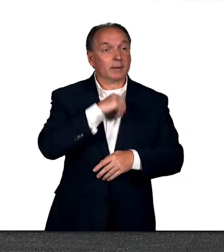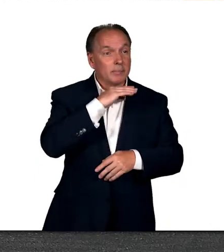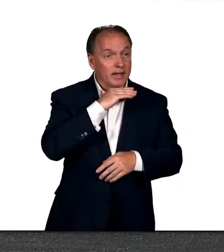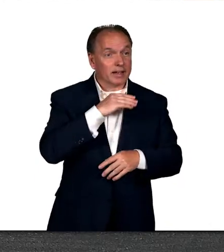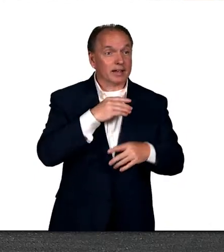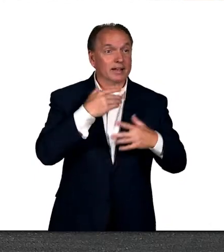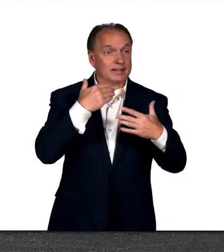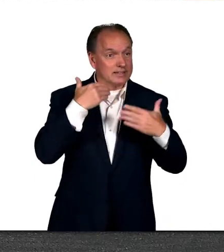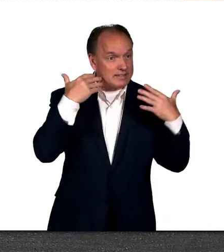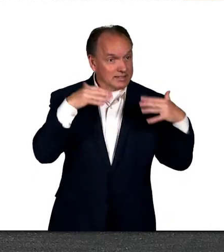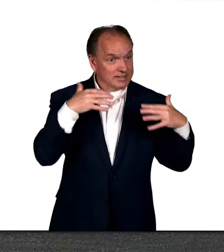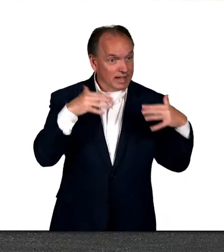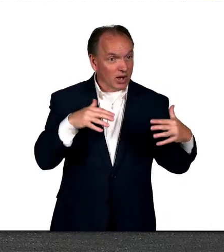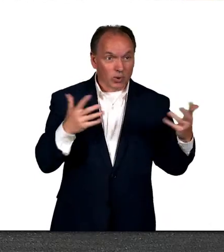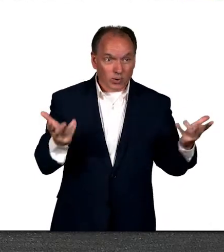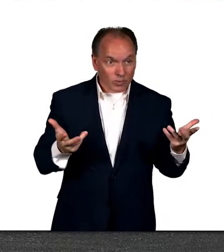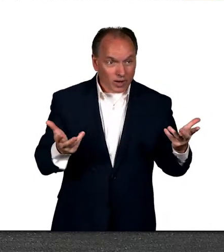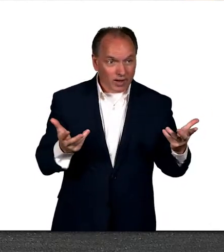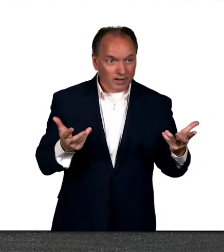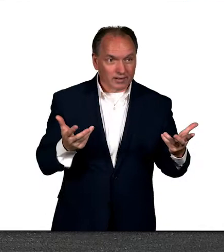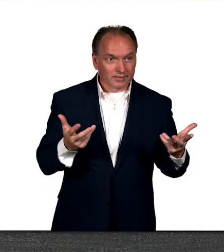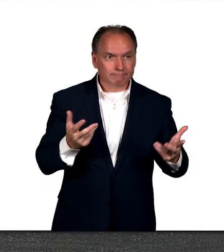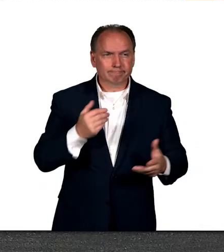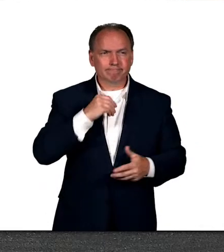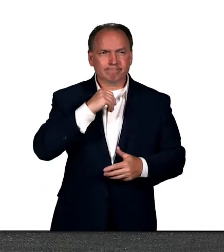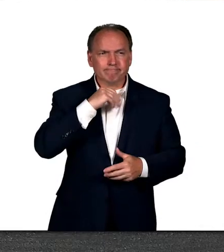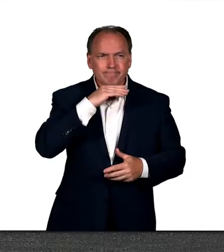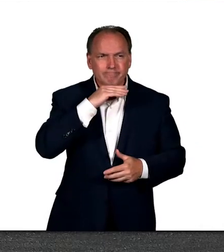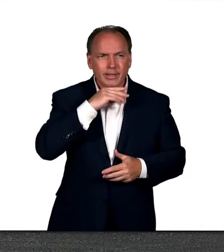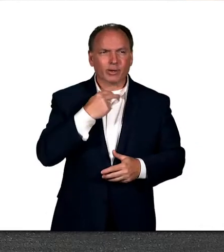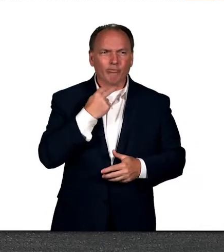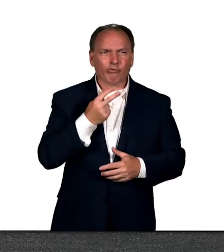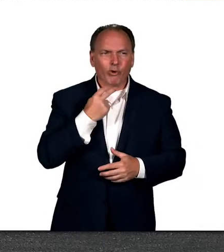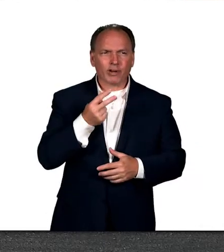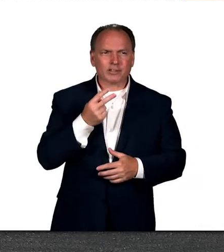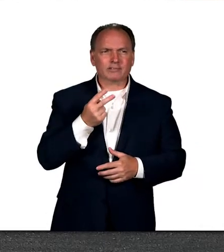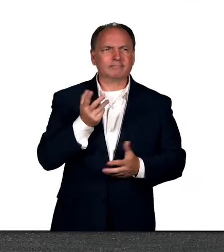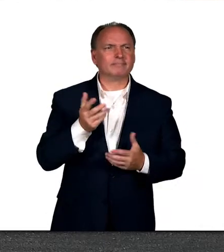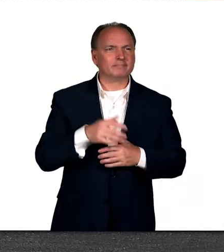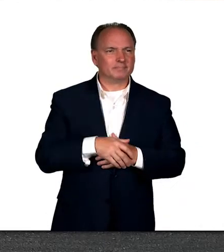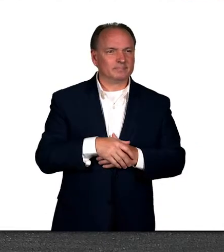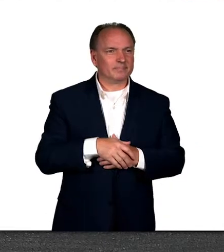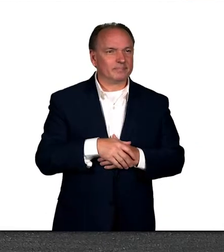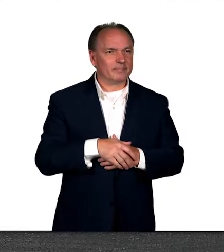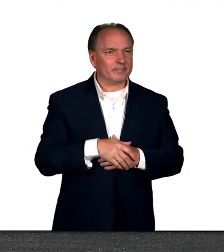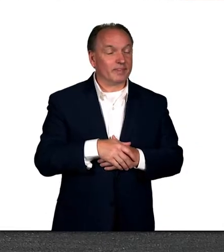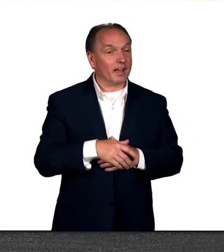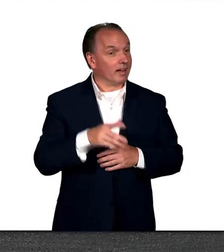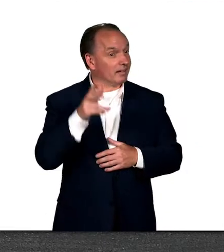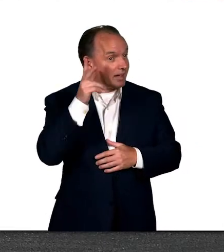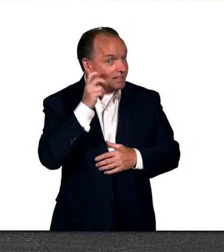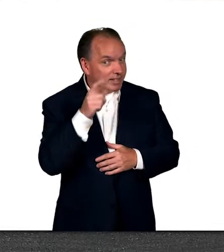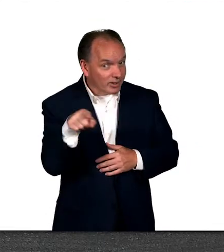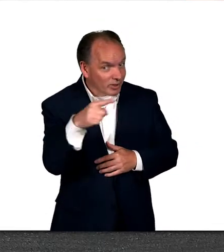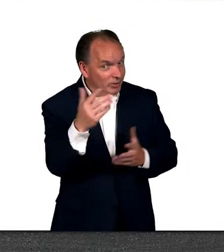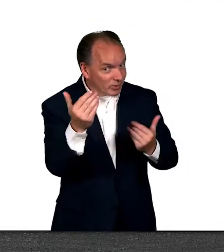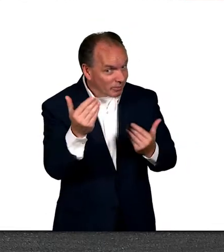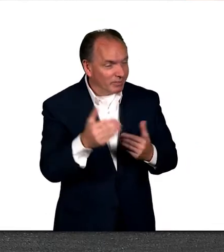The pig, it makes a sound like this. Oink, oink, oink. Let's hear